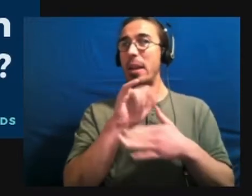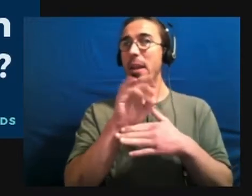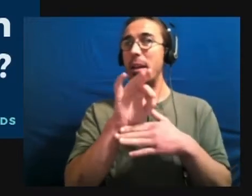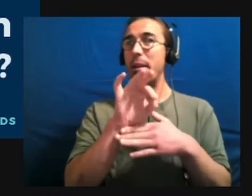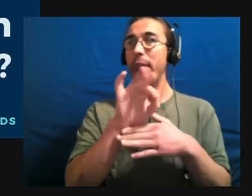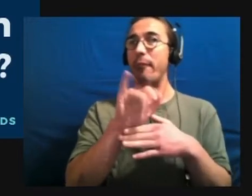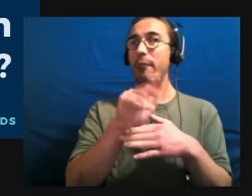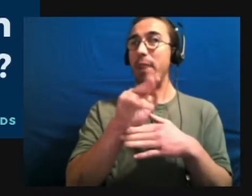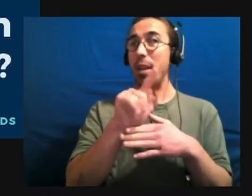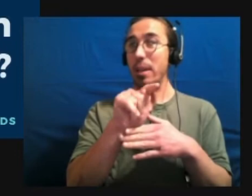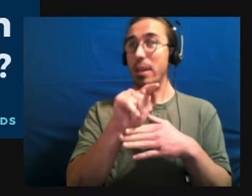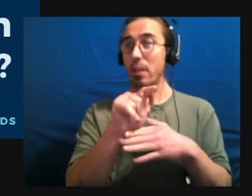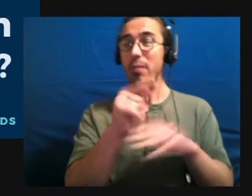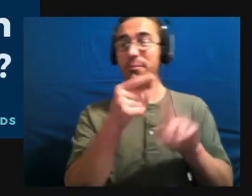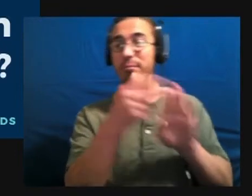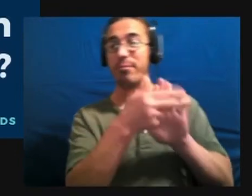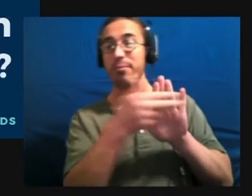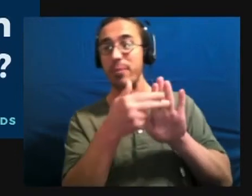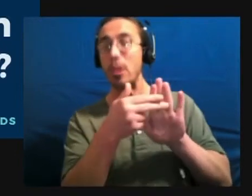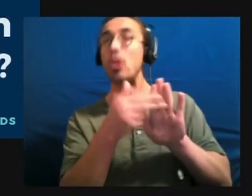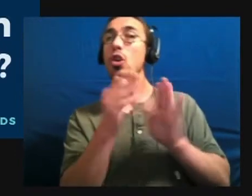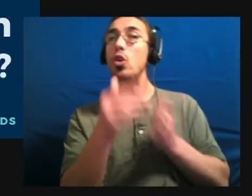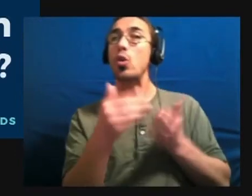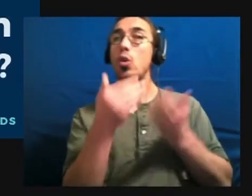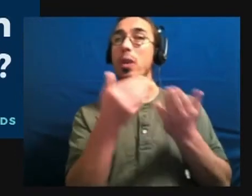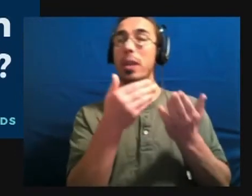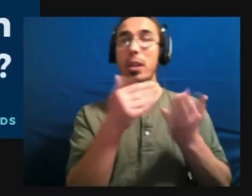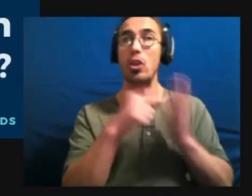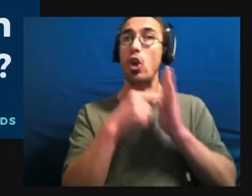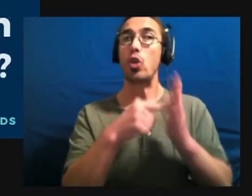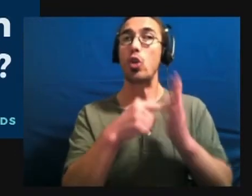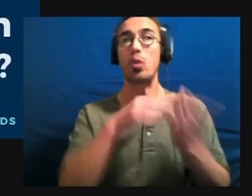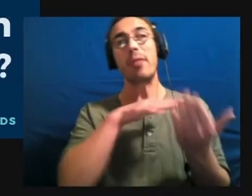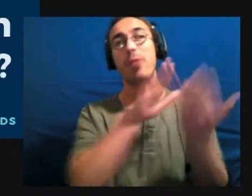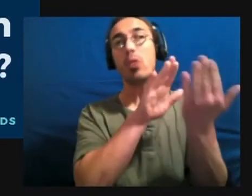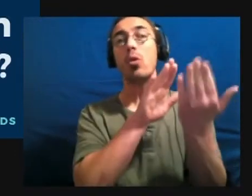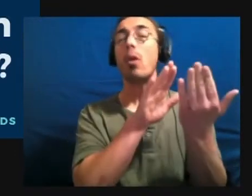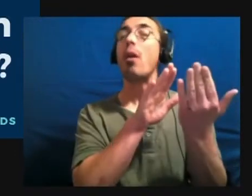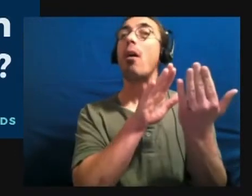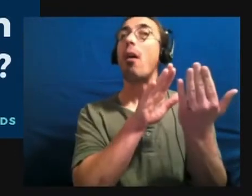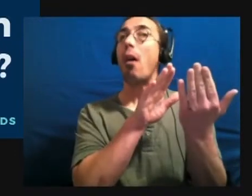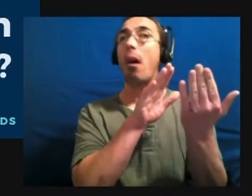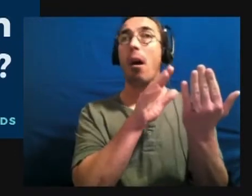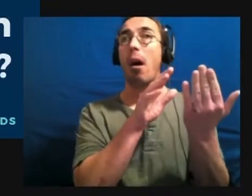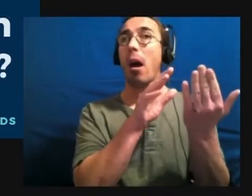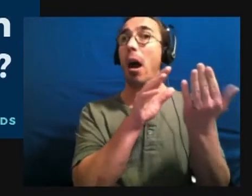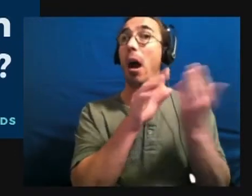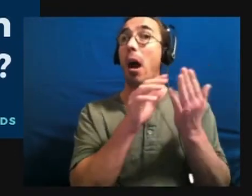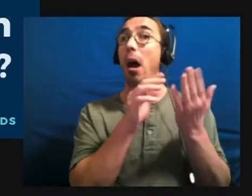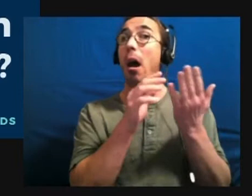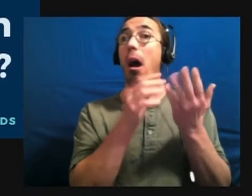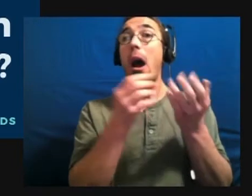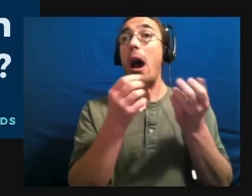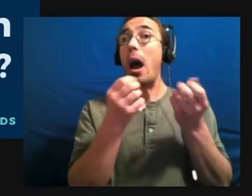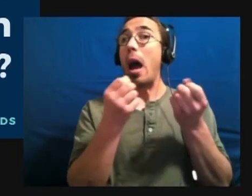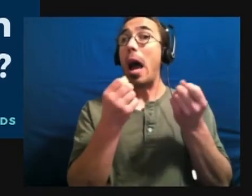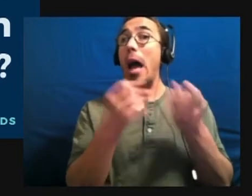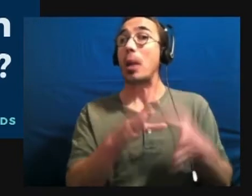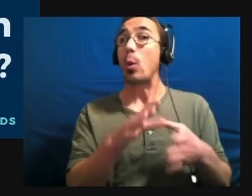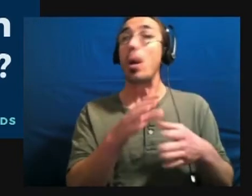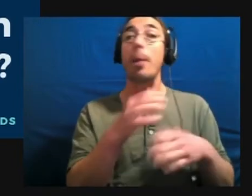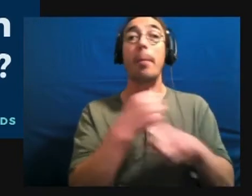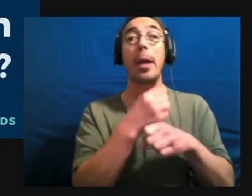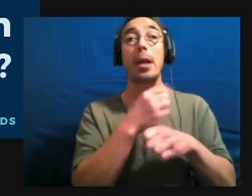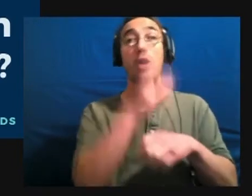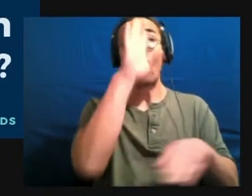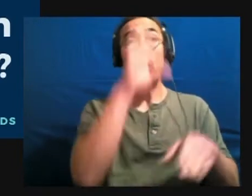so that they can get them in these interventions. And we say, we don't want to make autistic kids more, quote, normal. We just